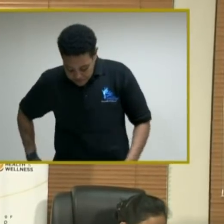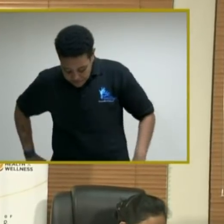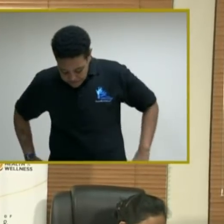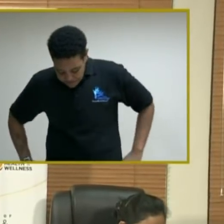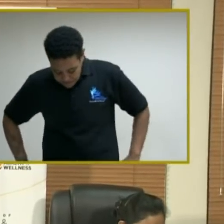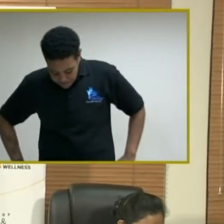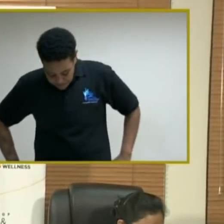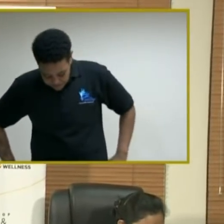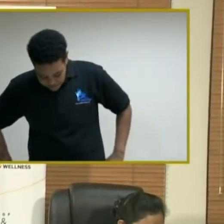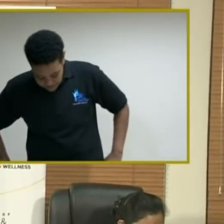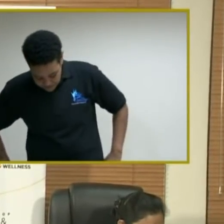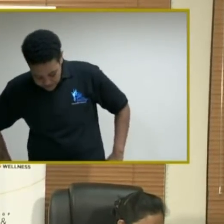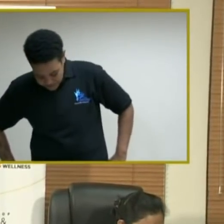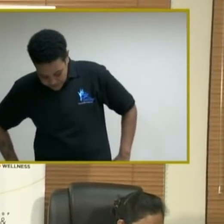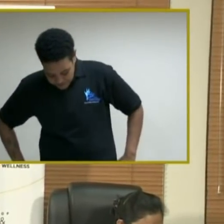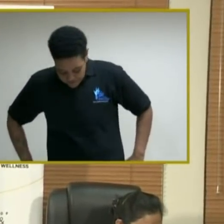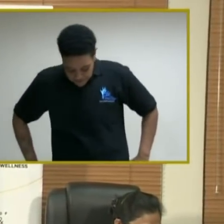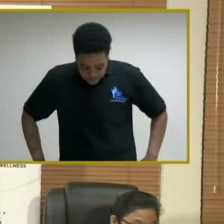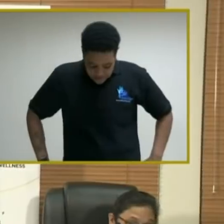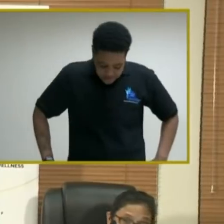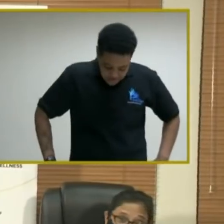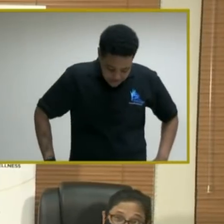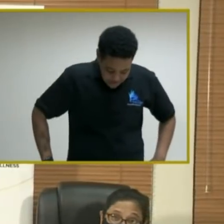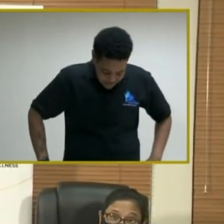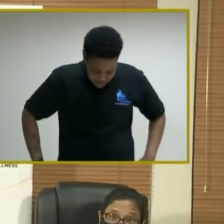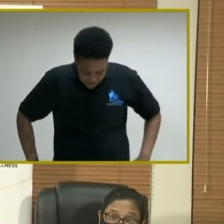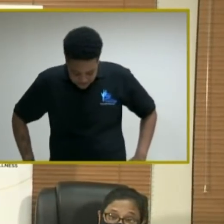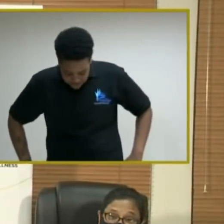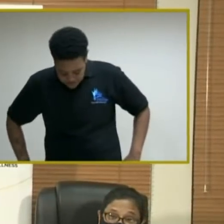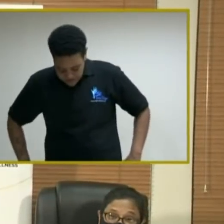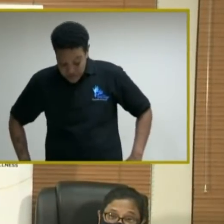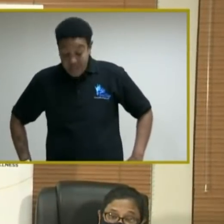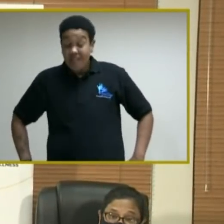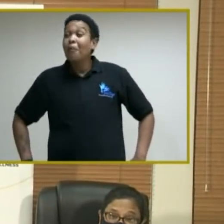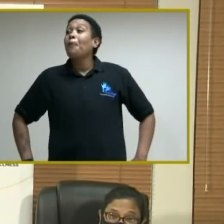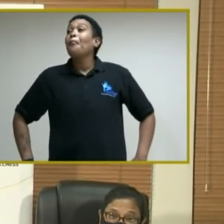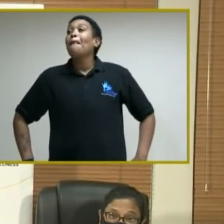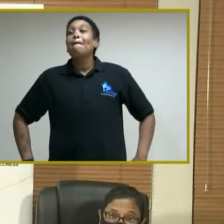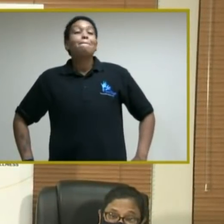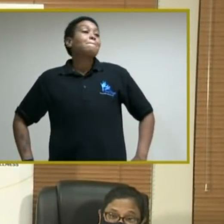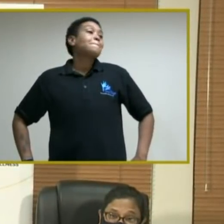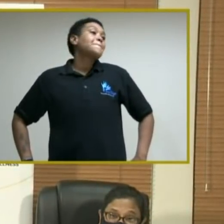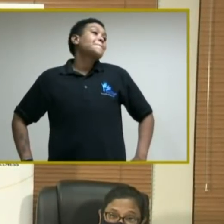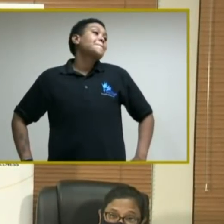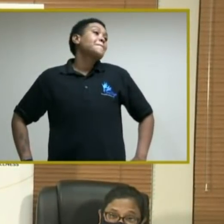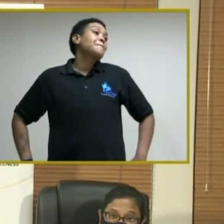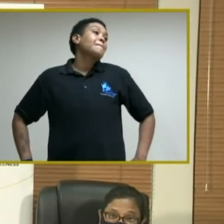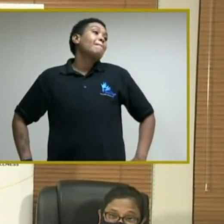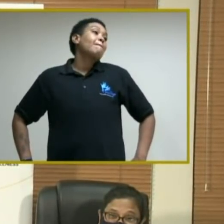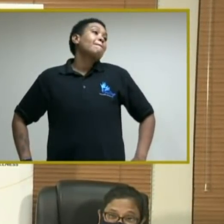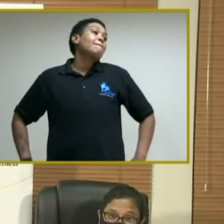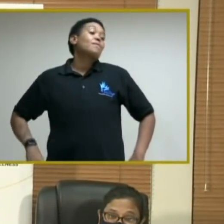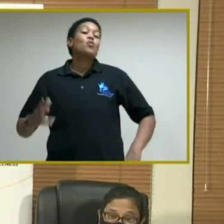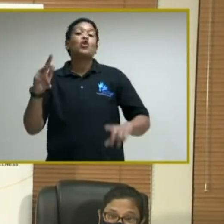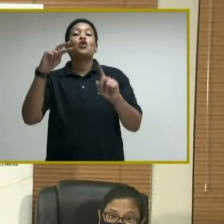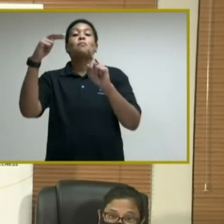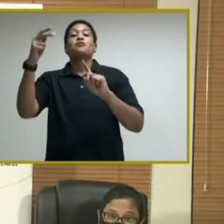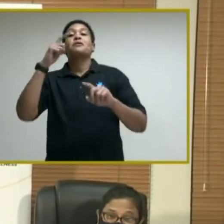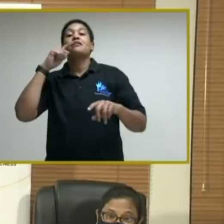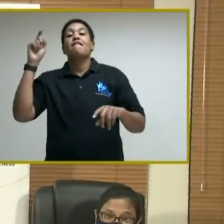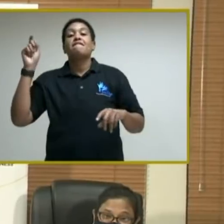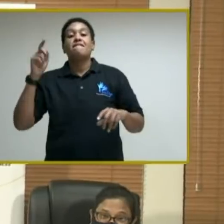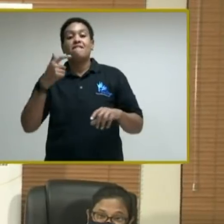what is your position on vaccine mandates and mandatory vaccination from a medical standpoint?